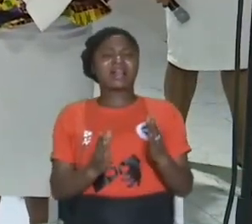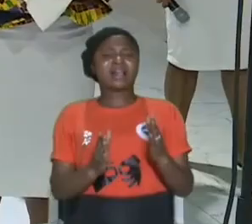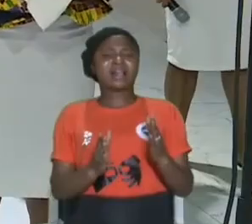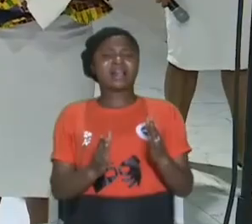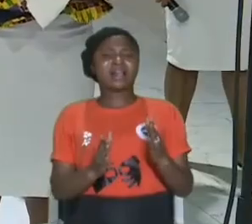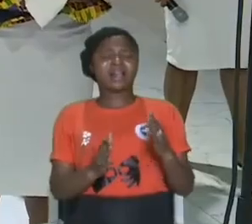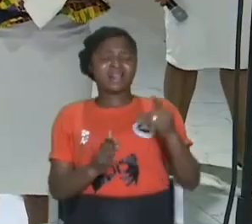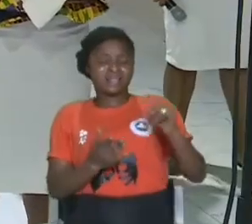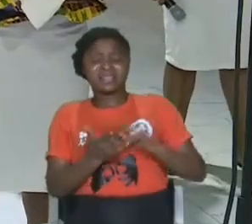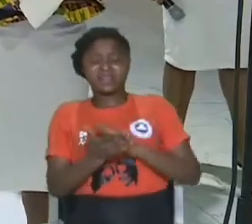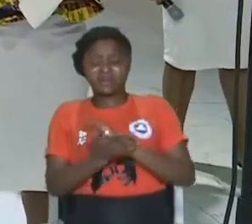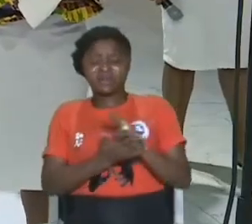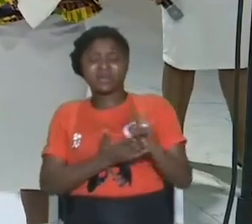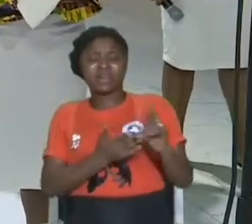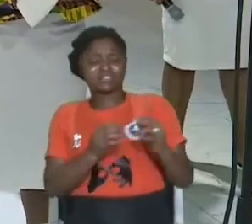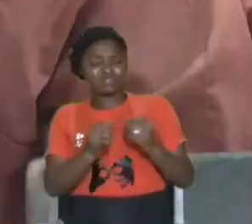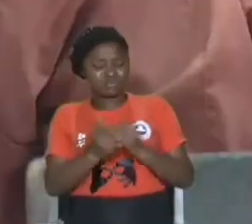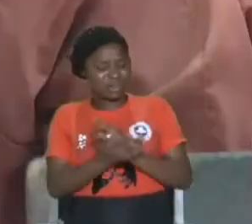the righteous Redeemer,